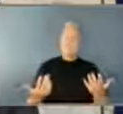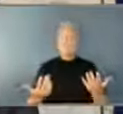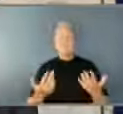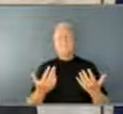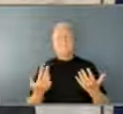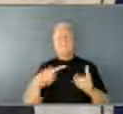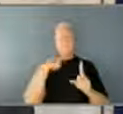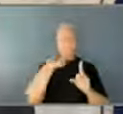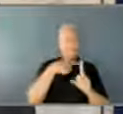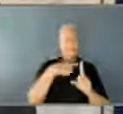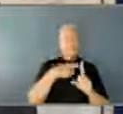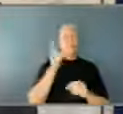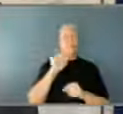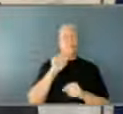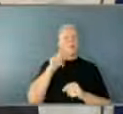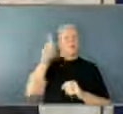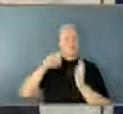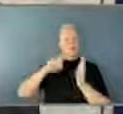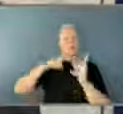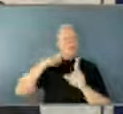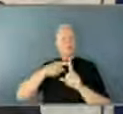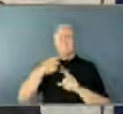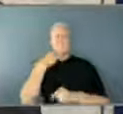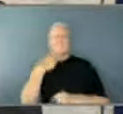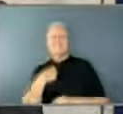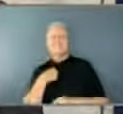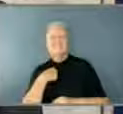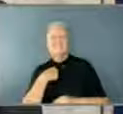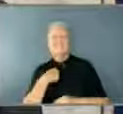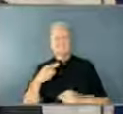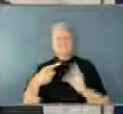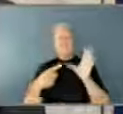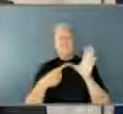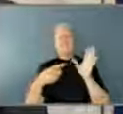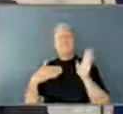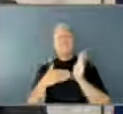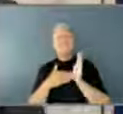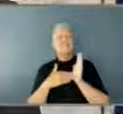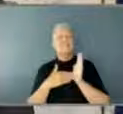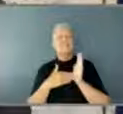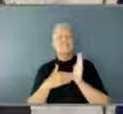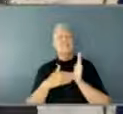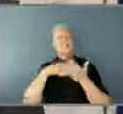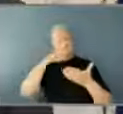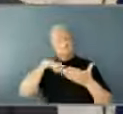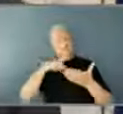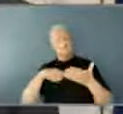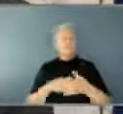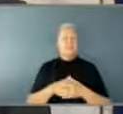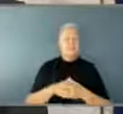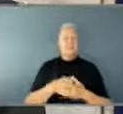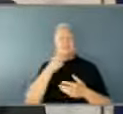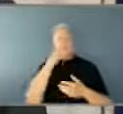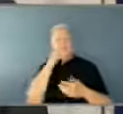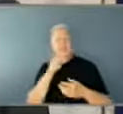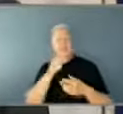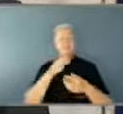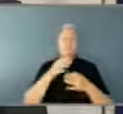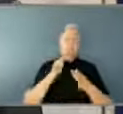UK suggesting that the AstraZeneca vaccine is showing some evidence of preventing transmission. We